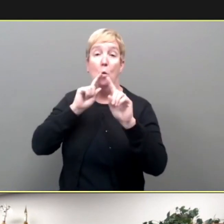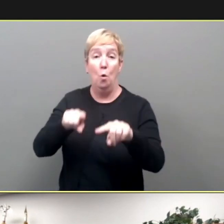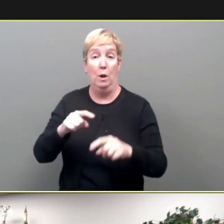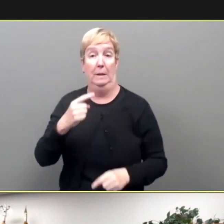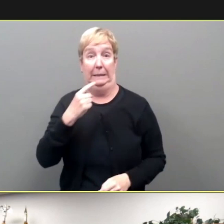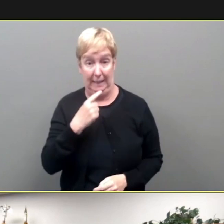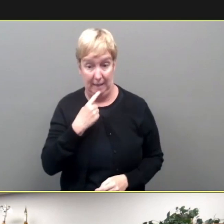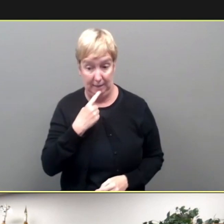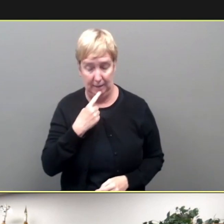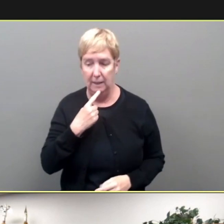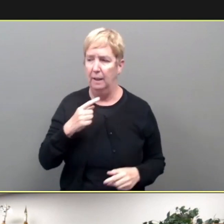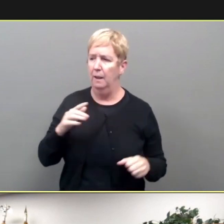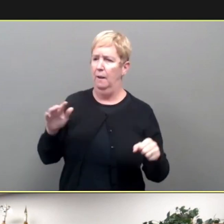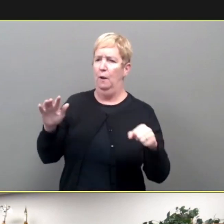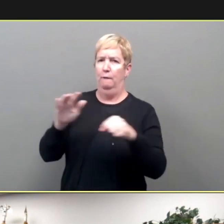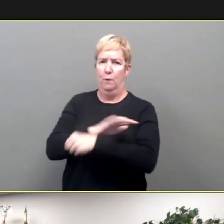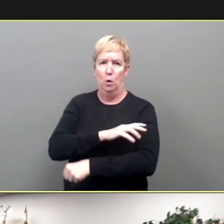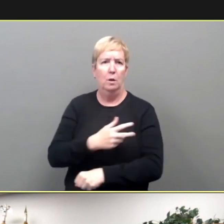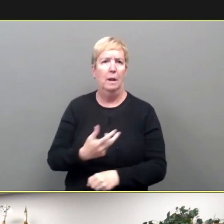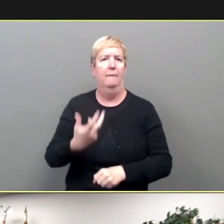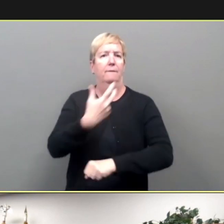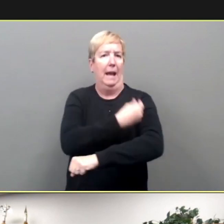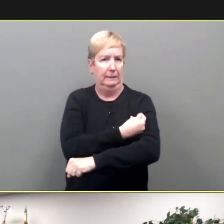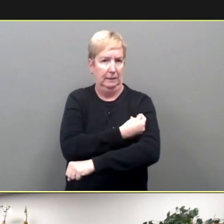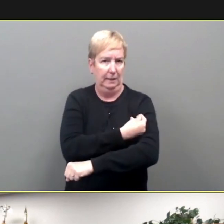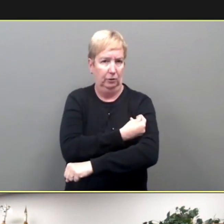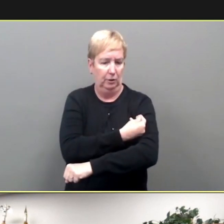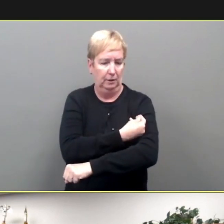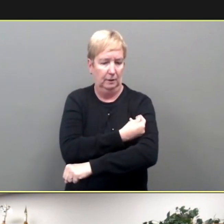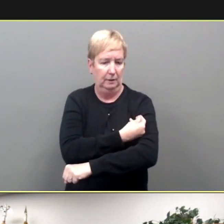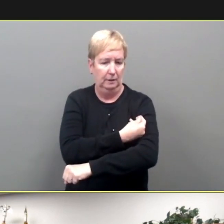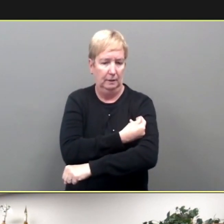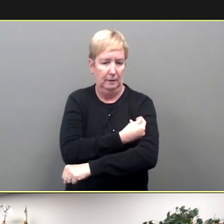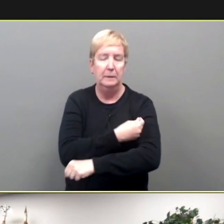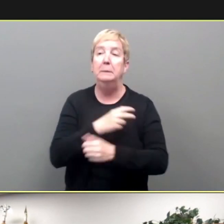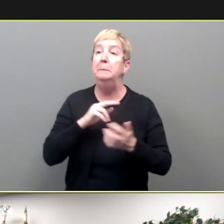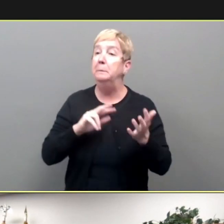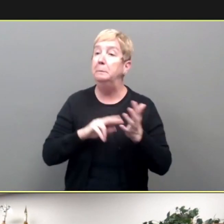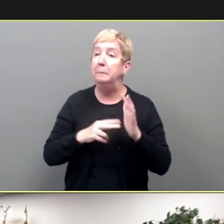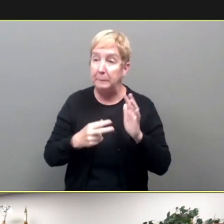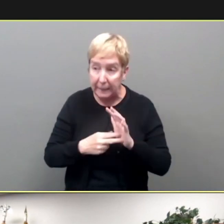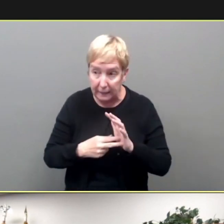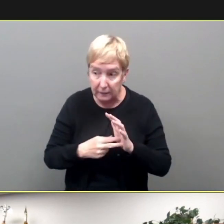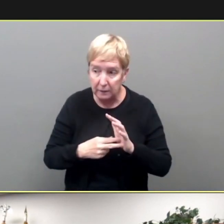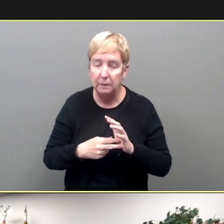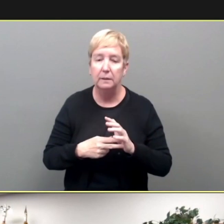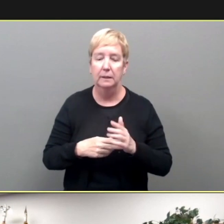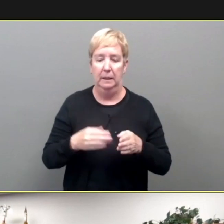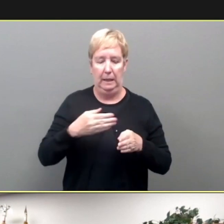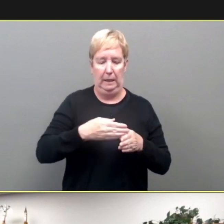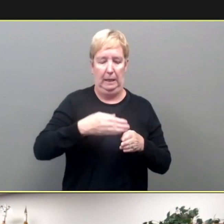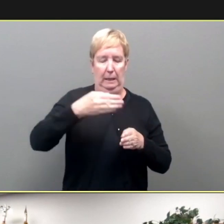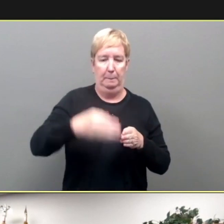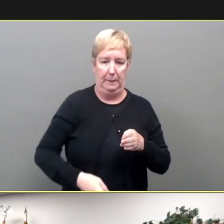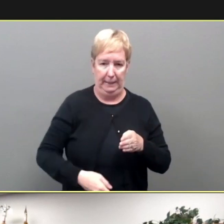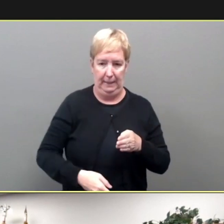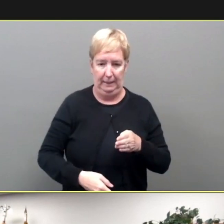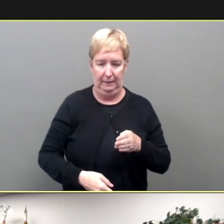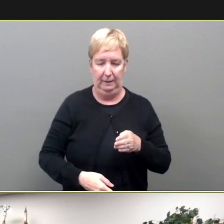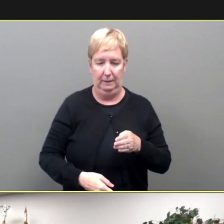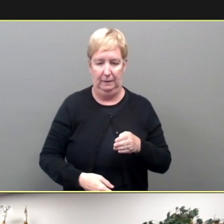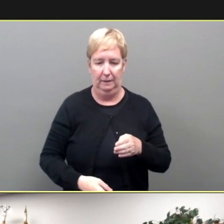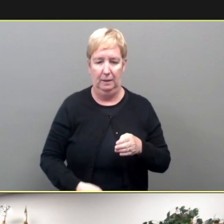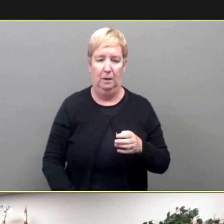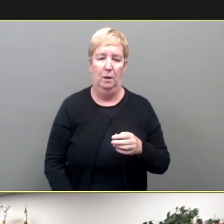vaccination is and will be for the foreseeable future the completion of that